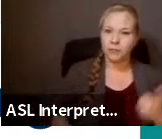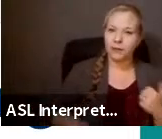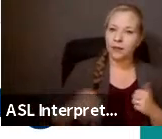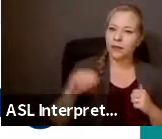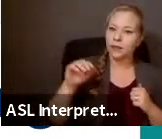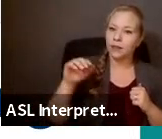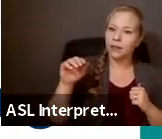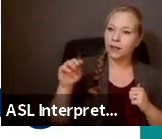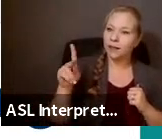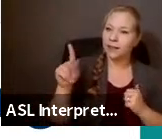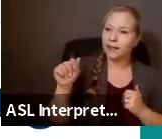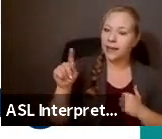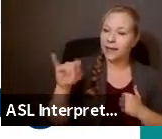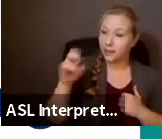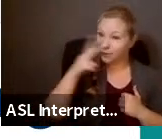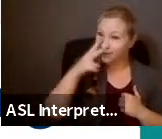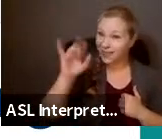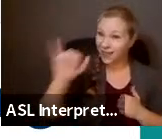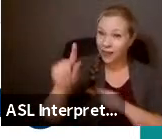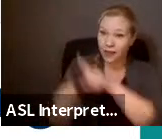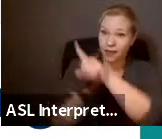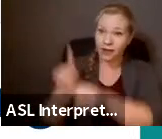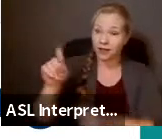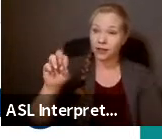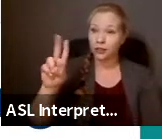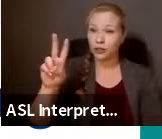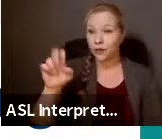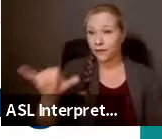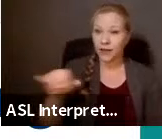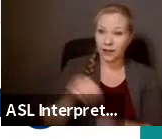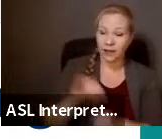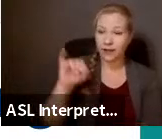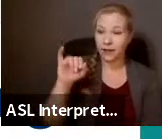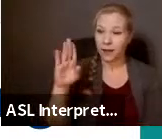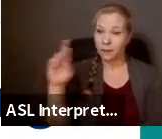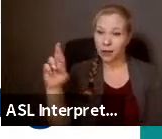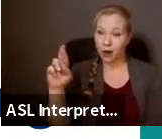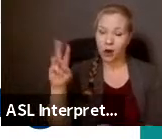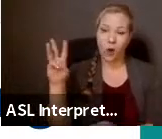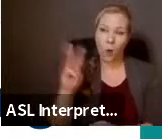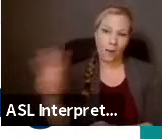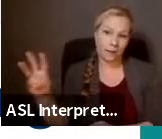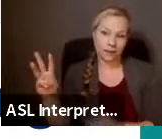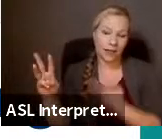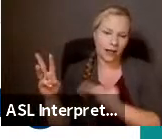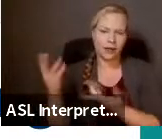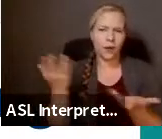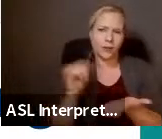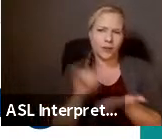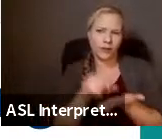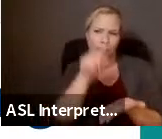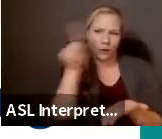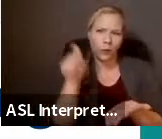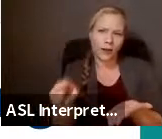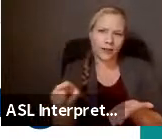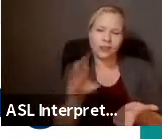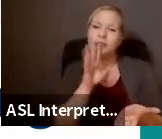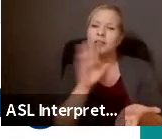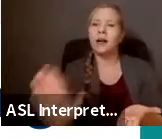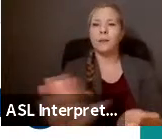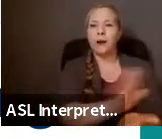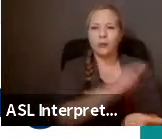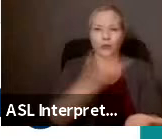that, the questions for these different options, really the question that is the way it's being framed for the public is about